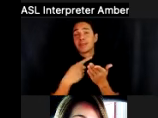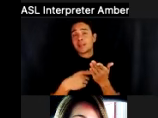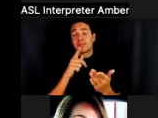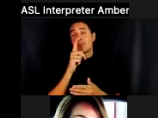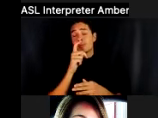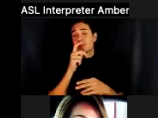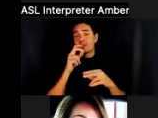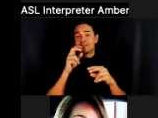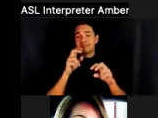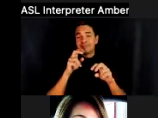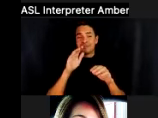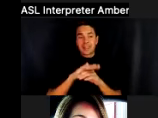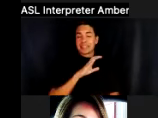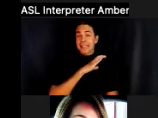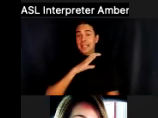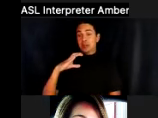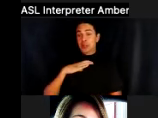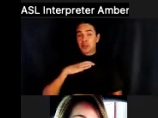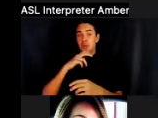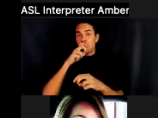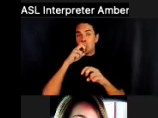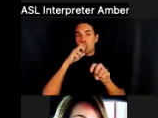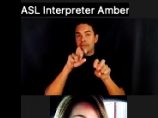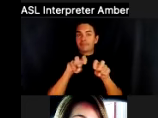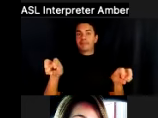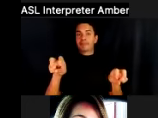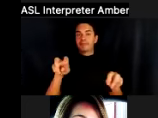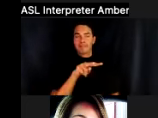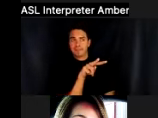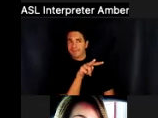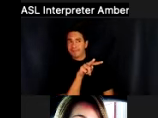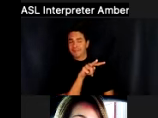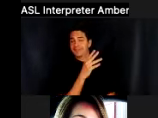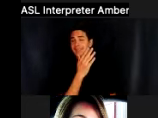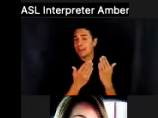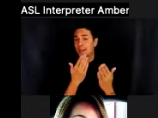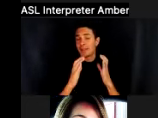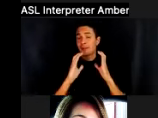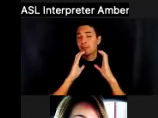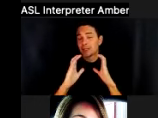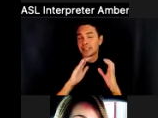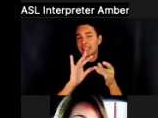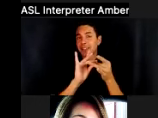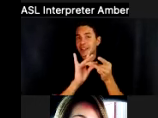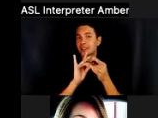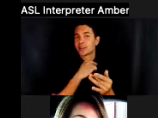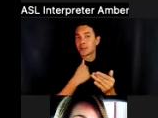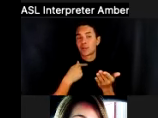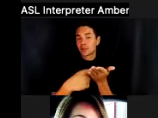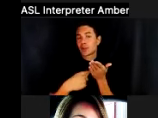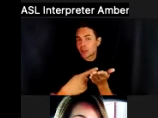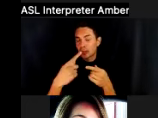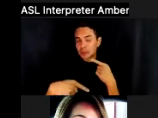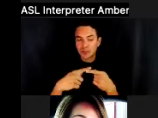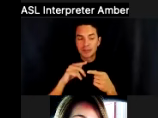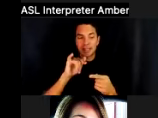sitting on the council. And maybe there's these conversations, right? These connections that we've talked about that are